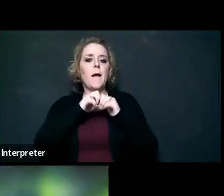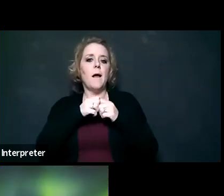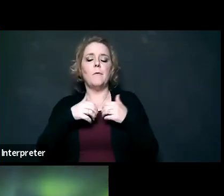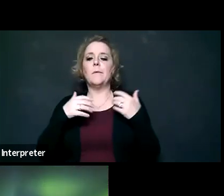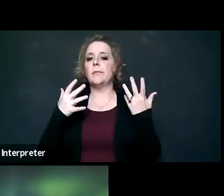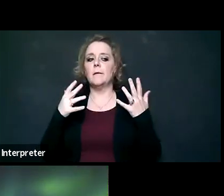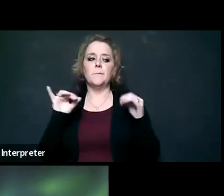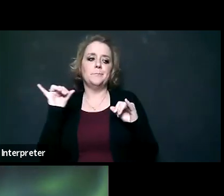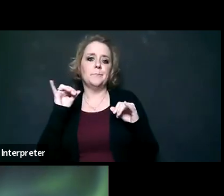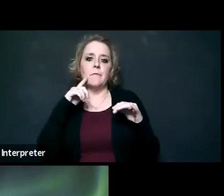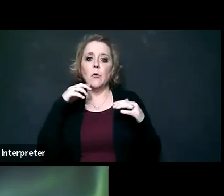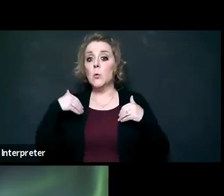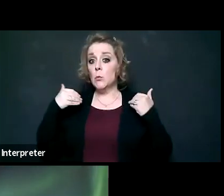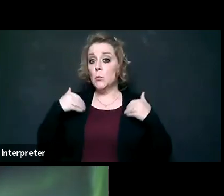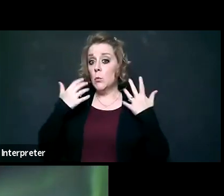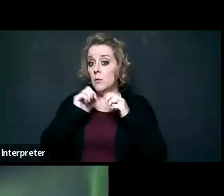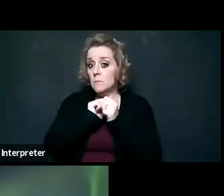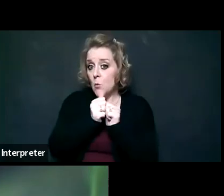sports,